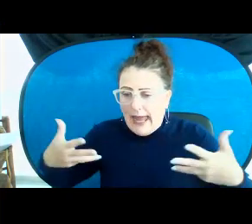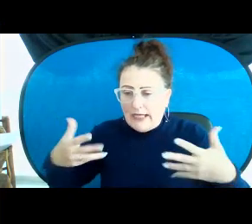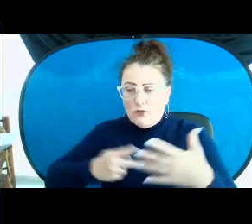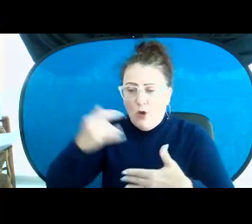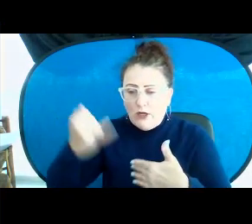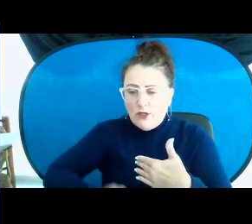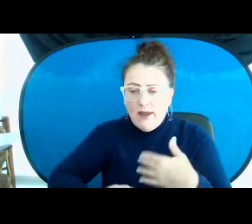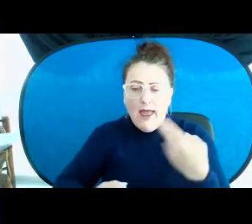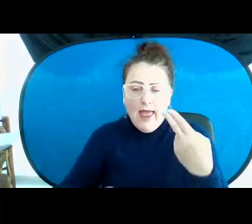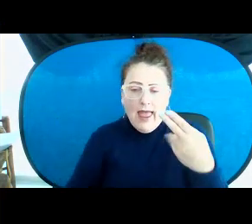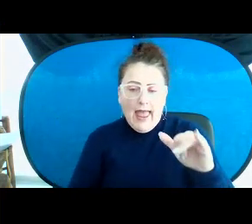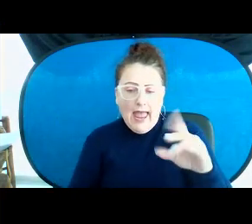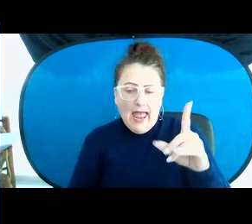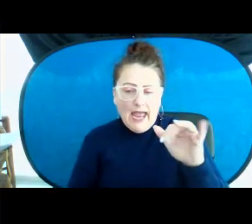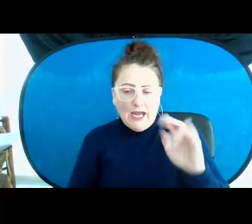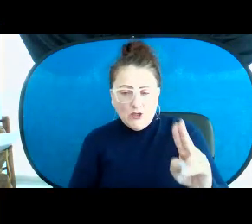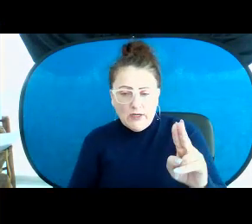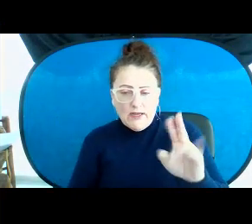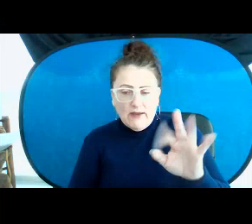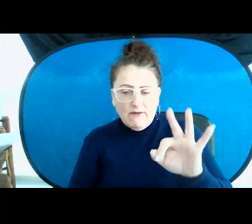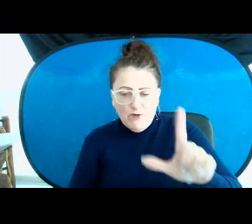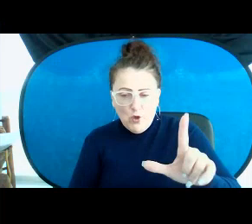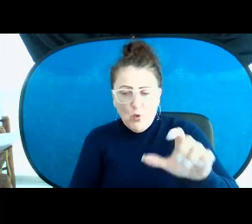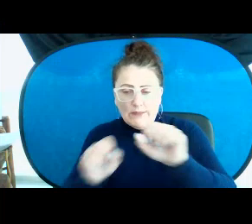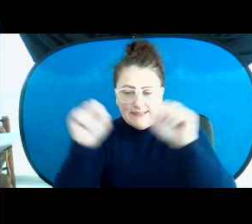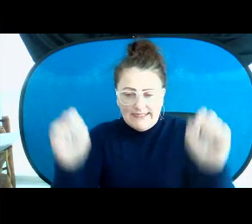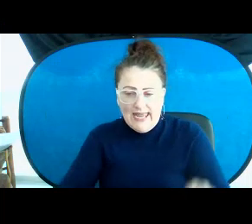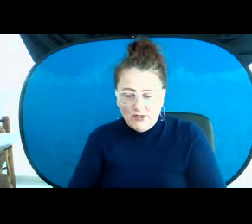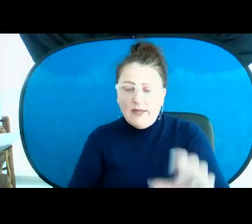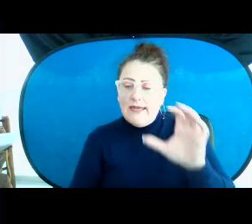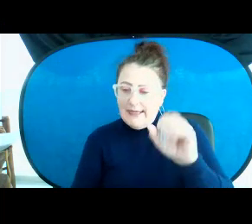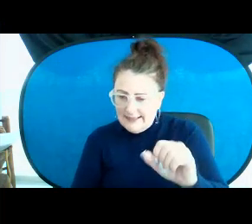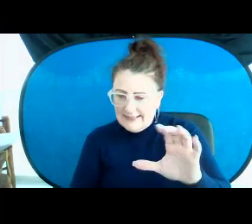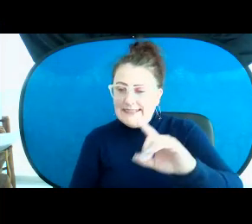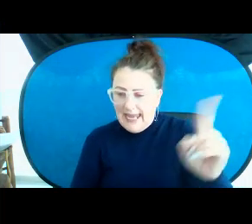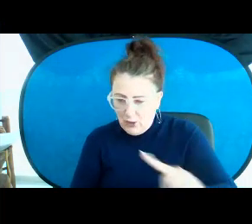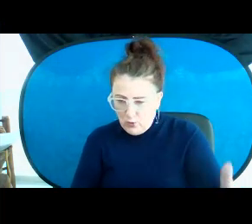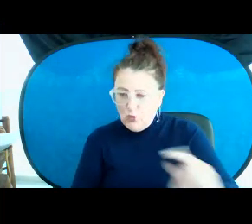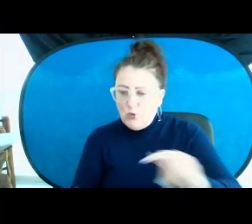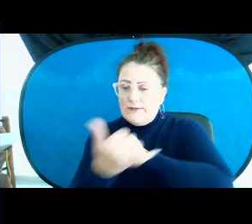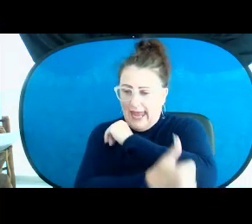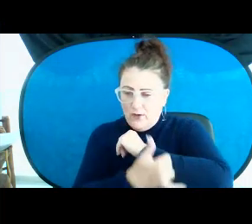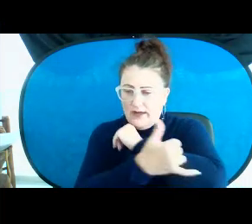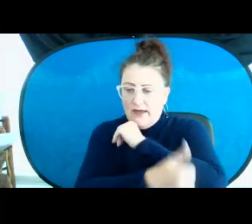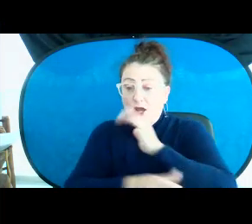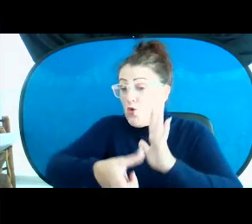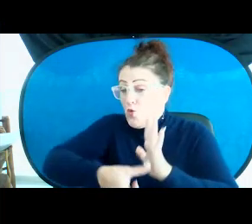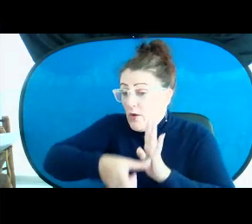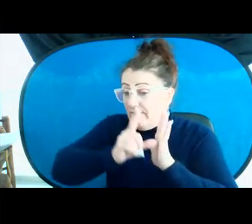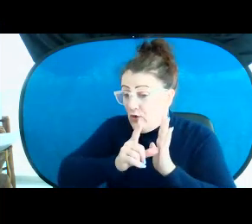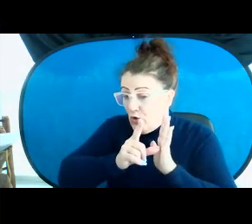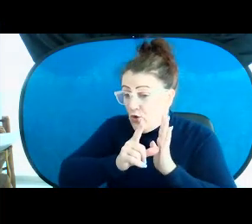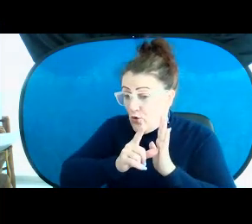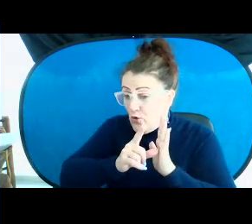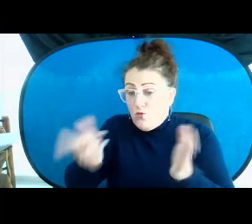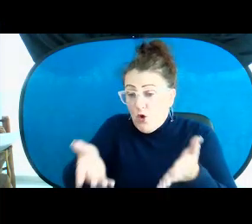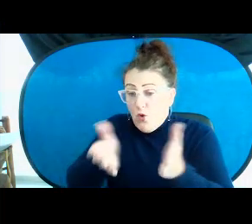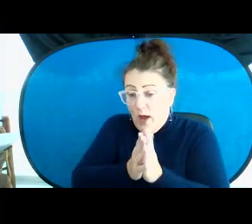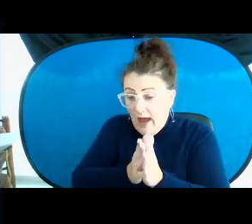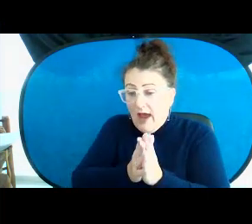Hydrogen Fueling Station Component in Santa Cruz County. Staff has reviewed these requests and finds